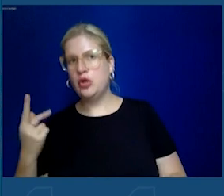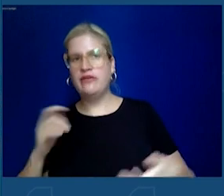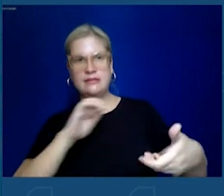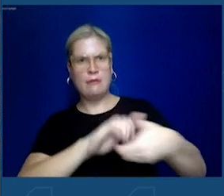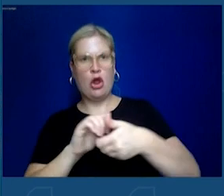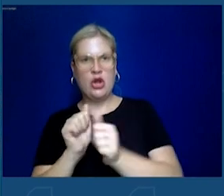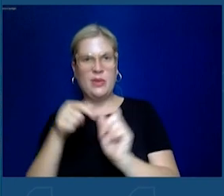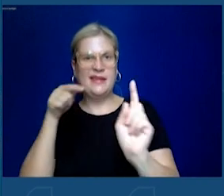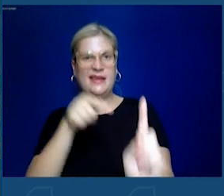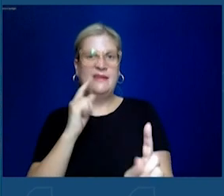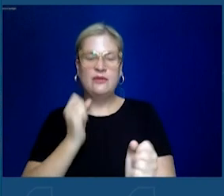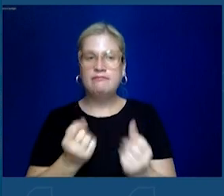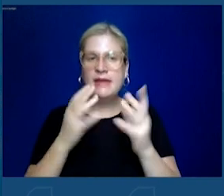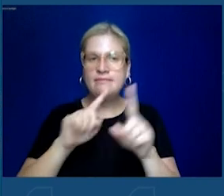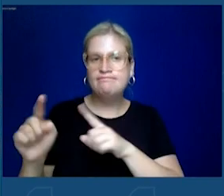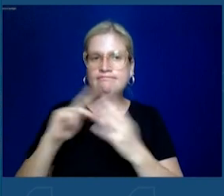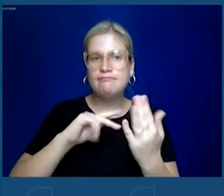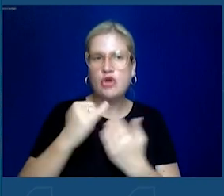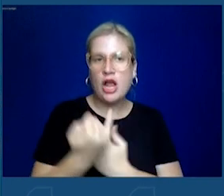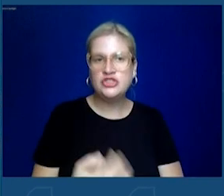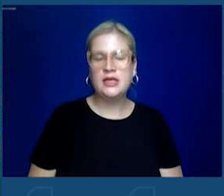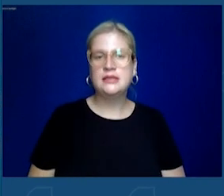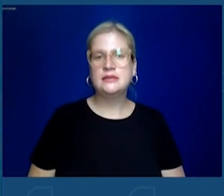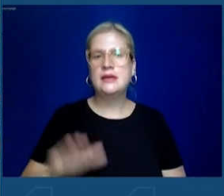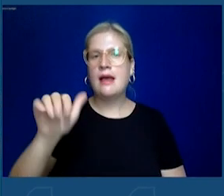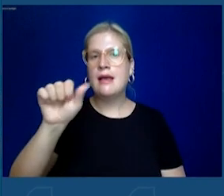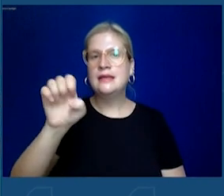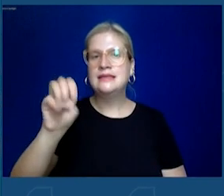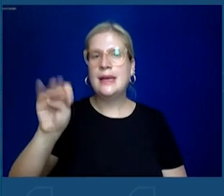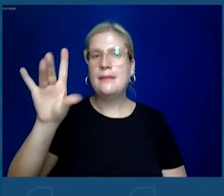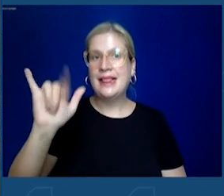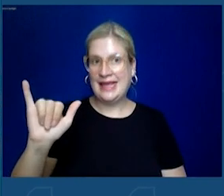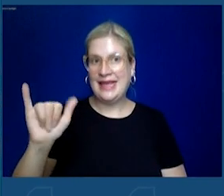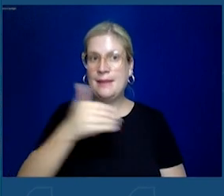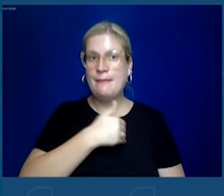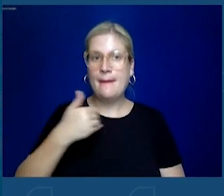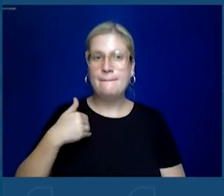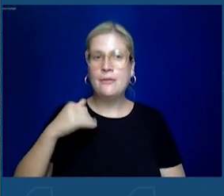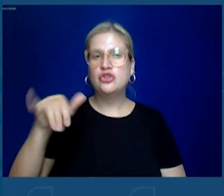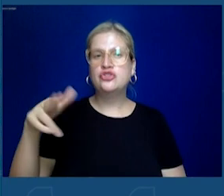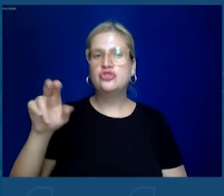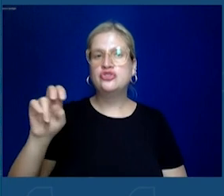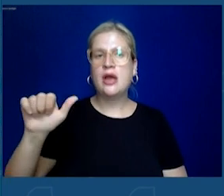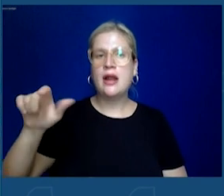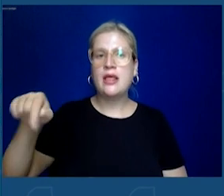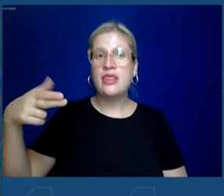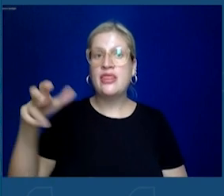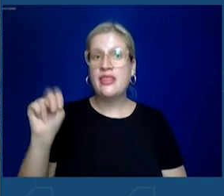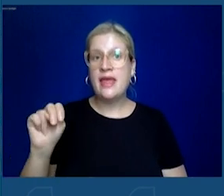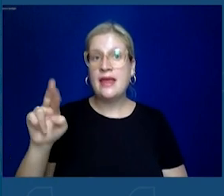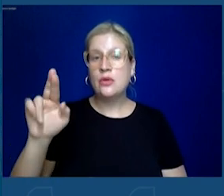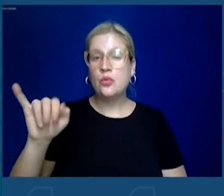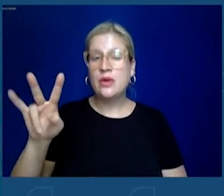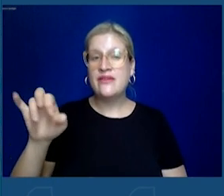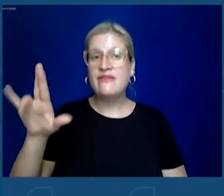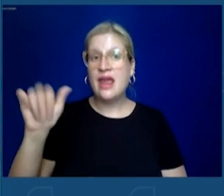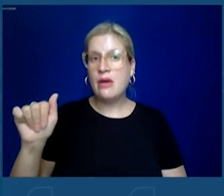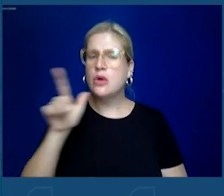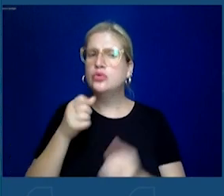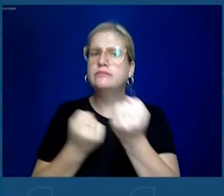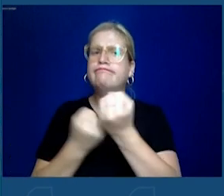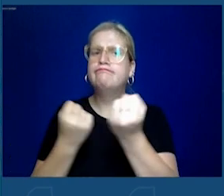and Assemblymember Jonathan Rivera, who certainly supported the governor's call for